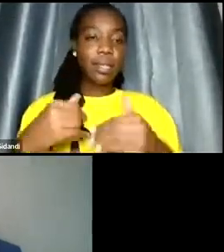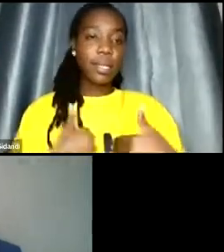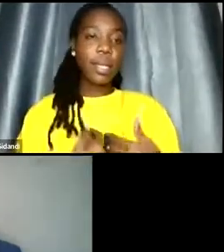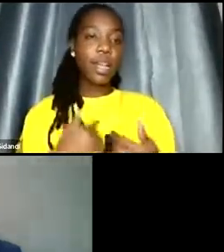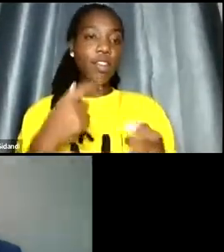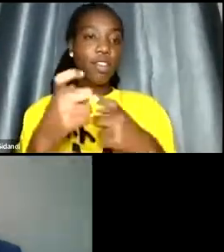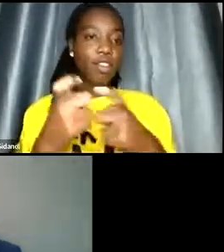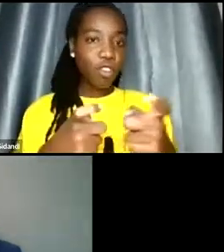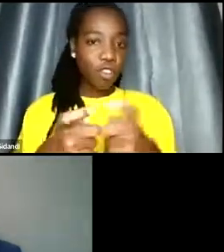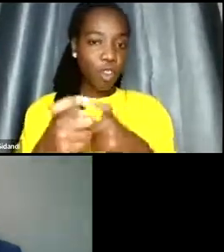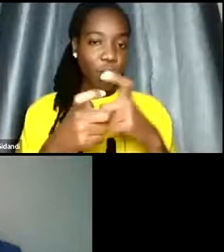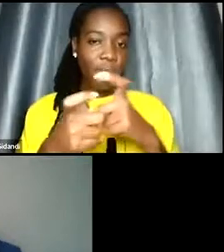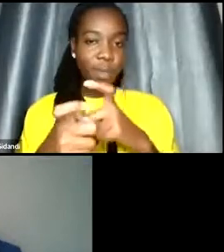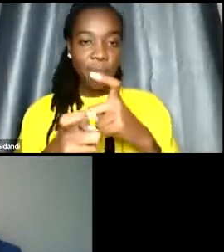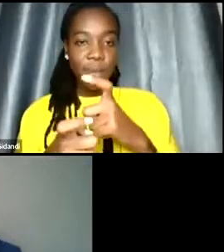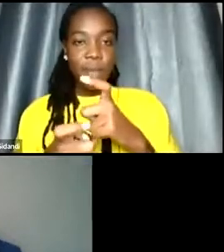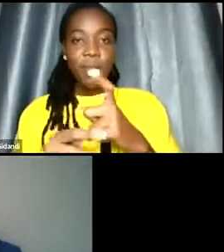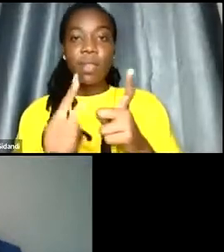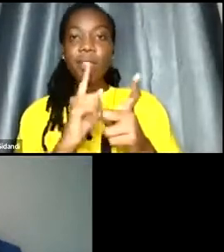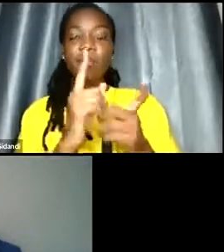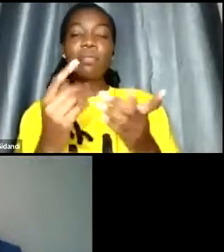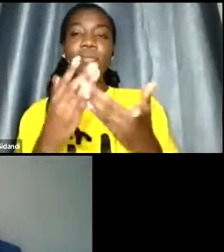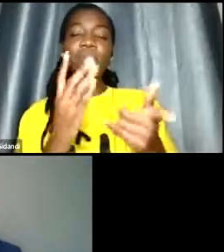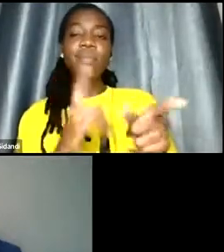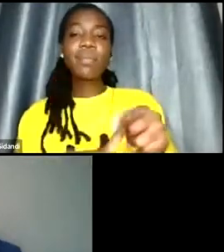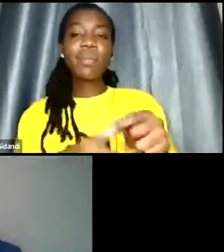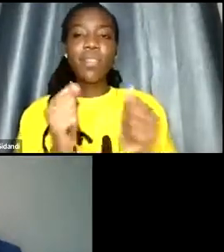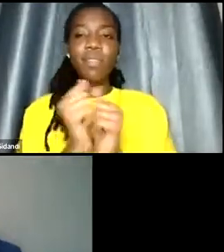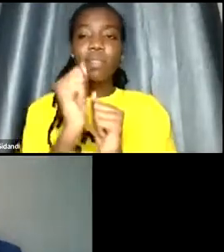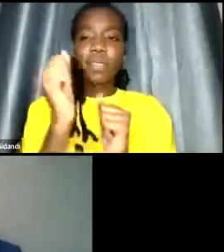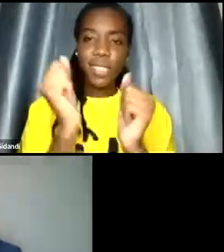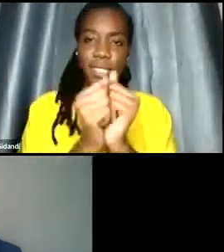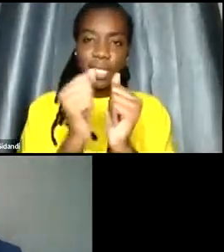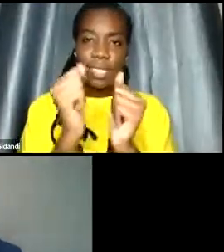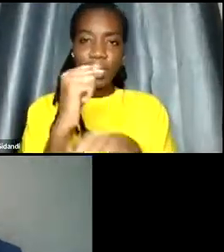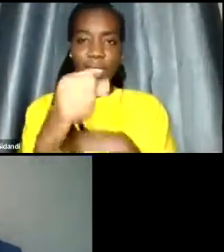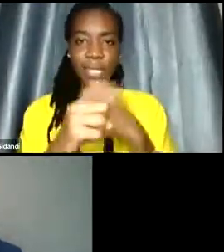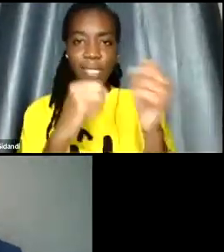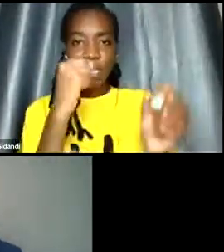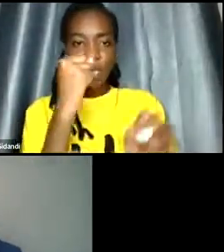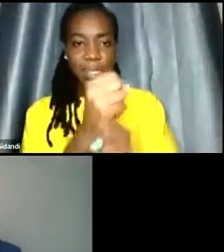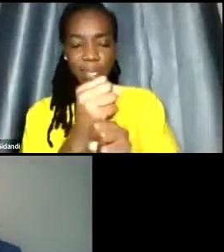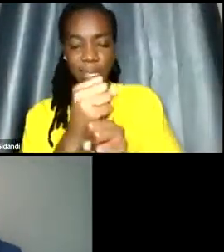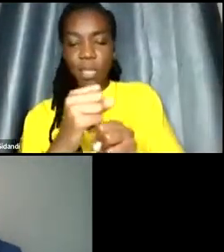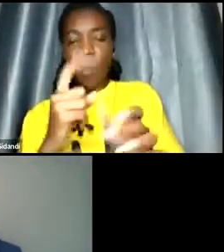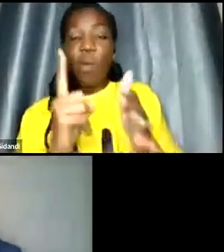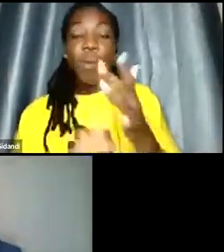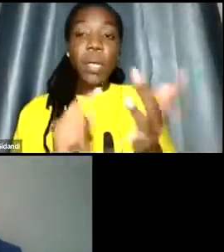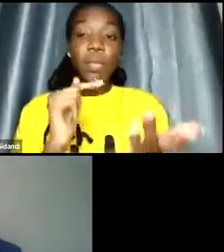at some point, like 10 years into the business, at what point should founders start?